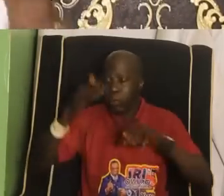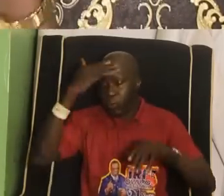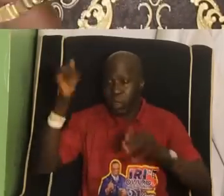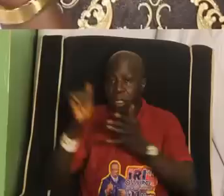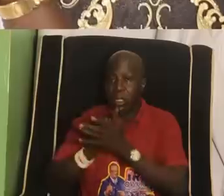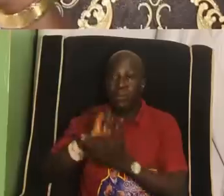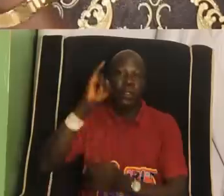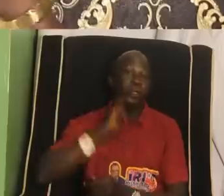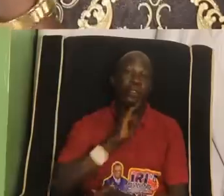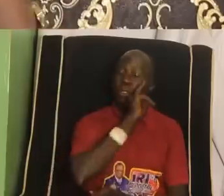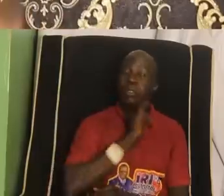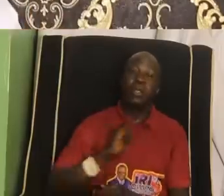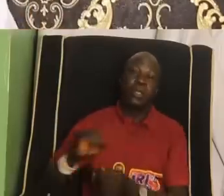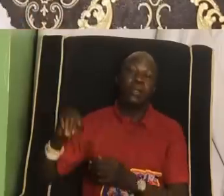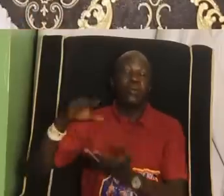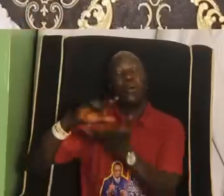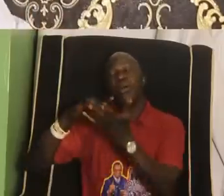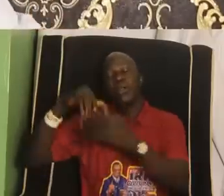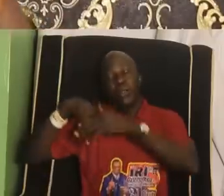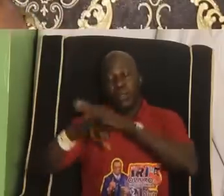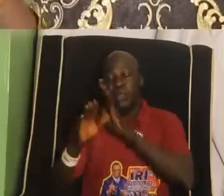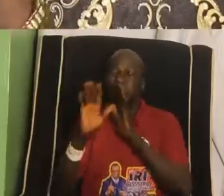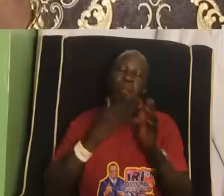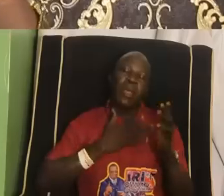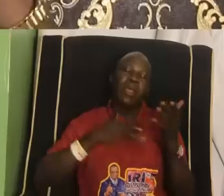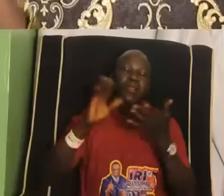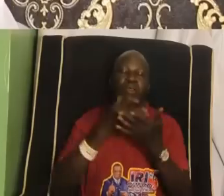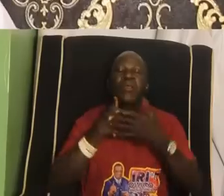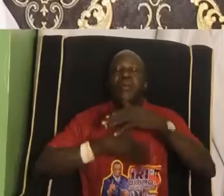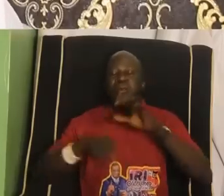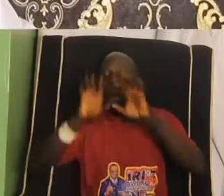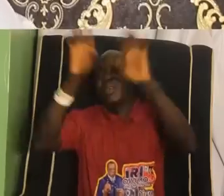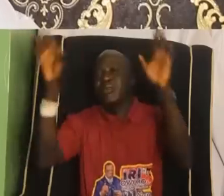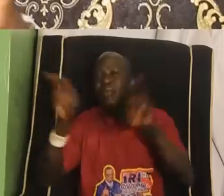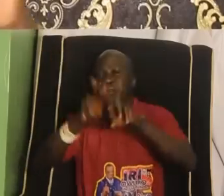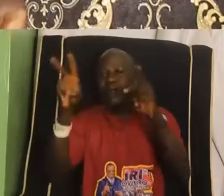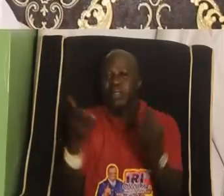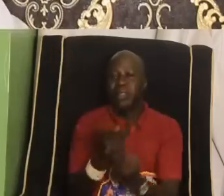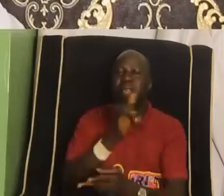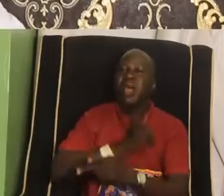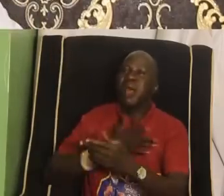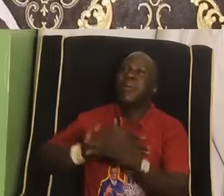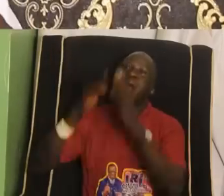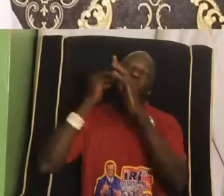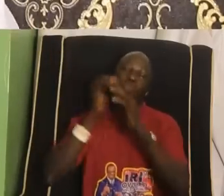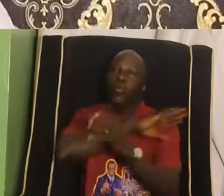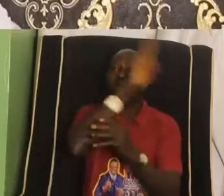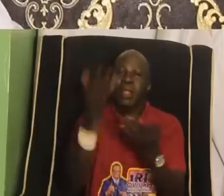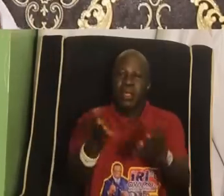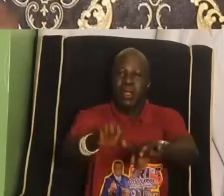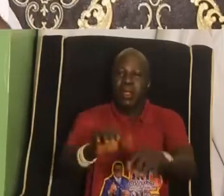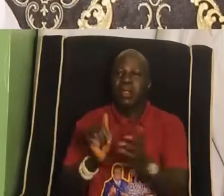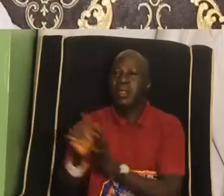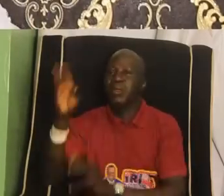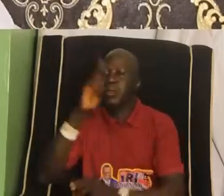Don't forget that. Let turn you. Ori mi inu mi. Ine mi ti ba ku.